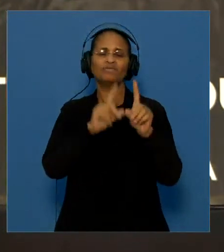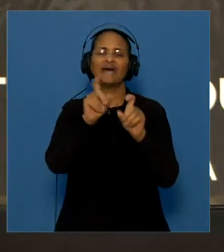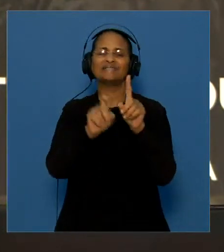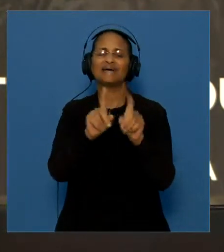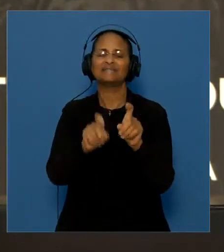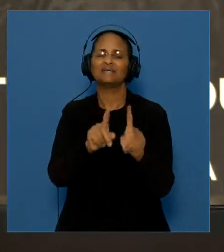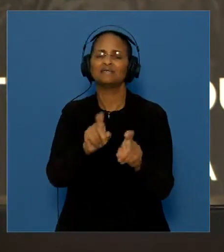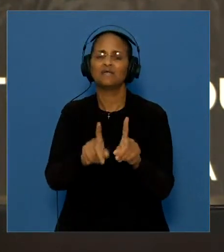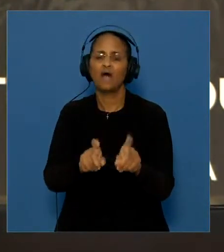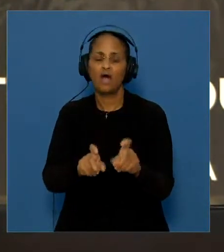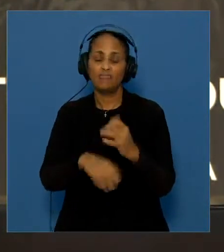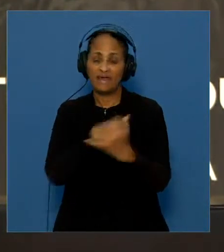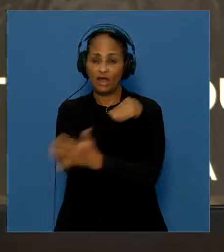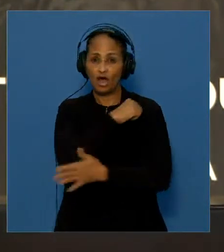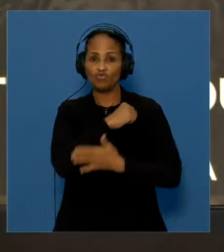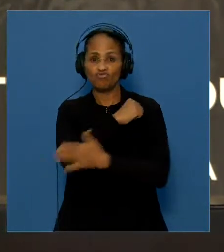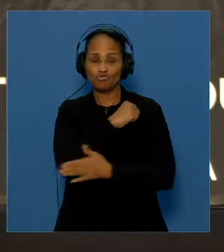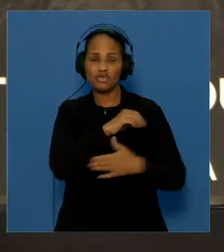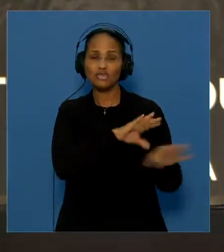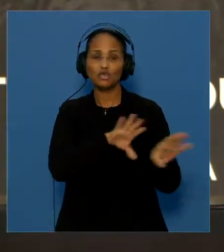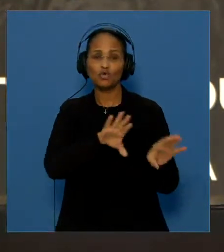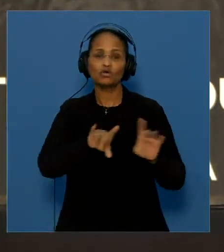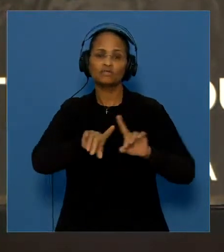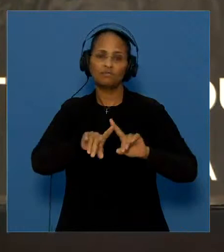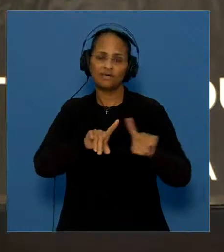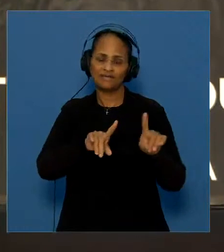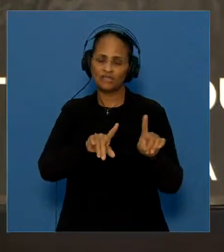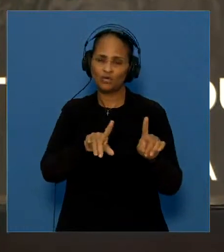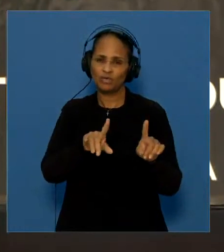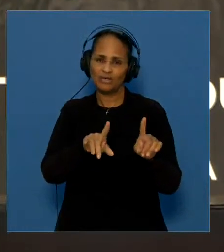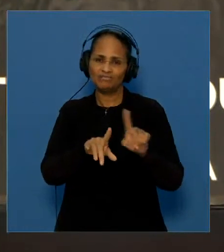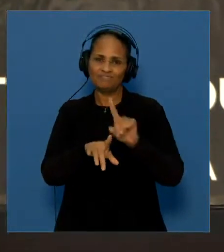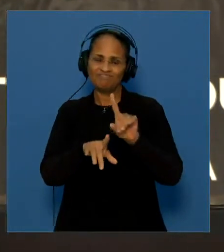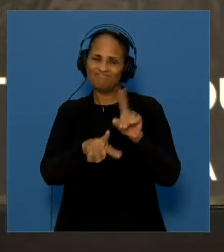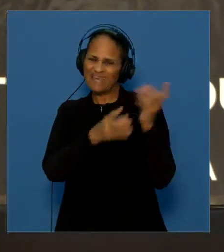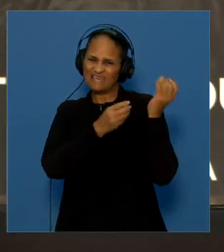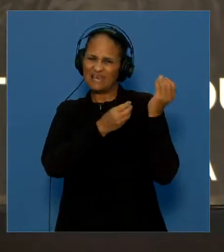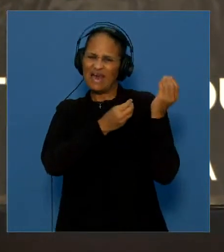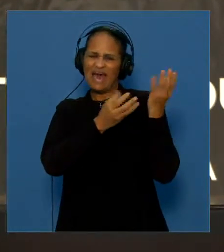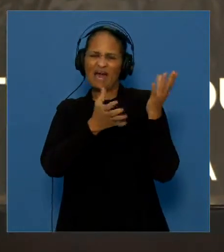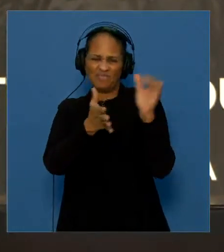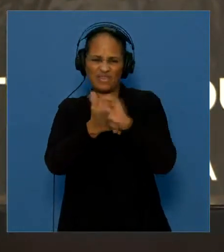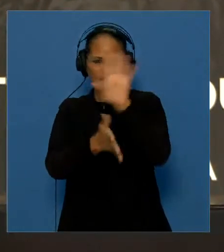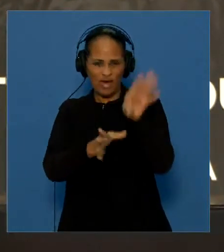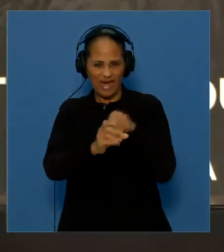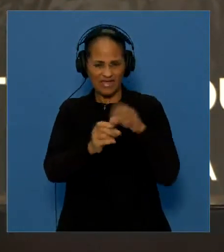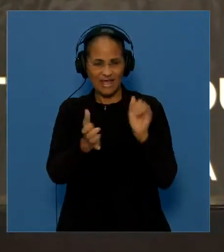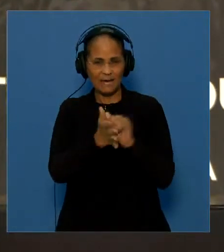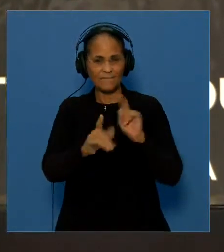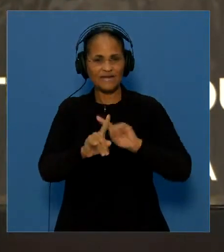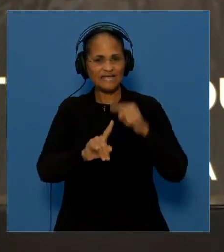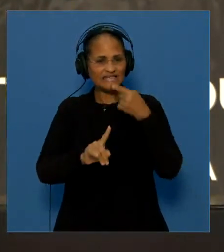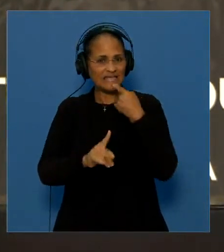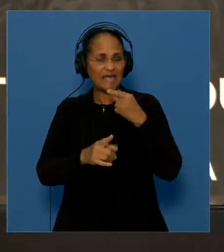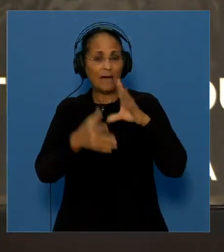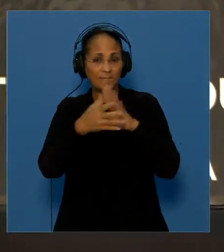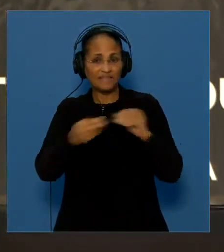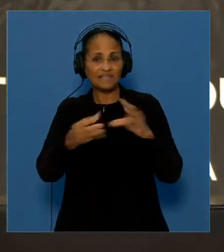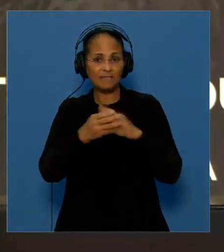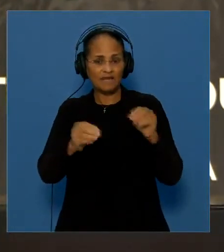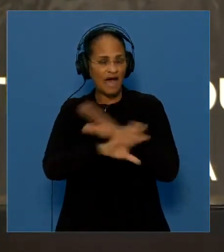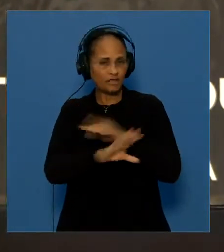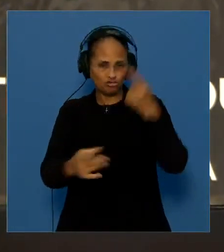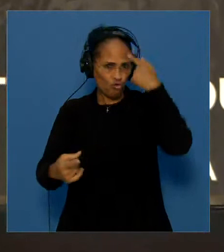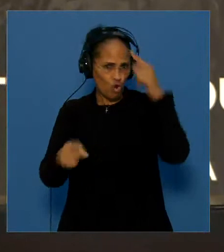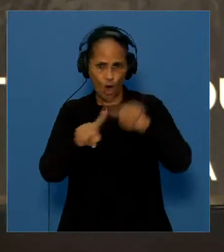individual country is able to do. It doesn't take into account all these variants. So, as I said in my statements, I do not agree with the assessment that persons are at a very